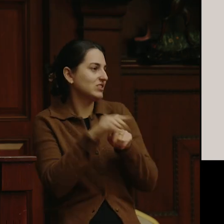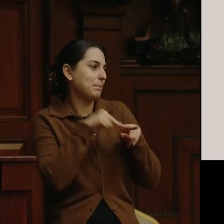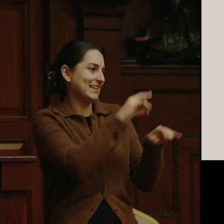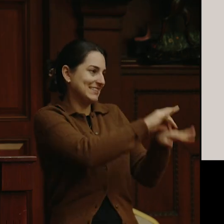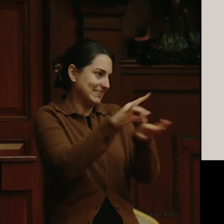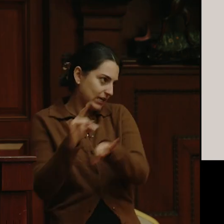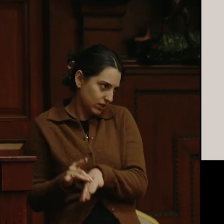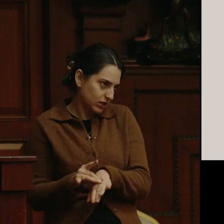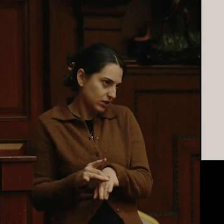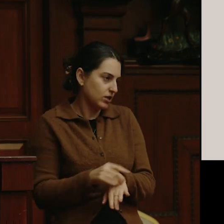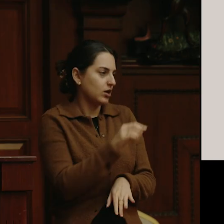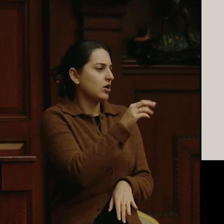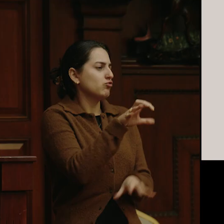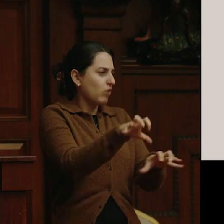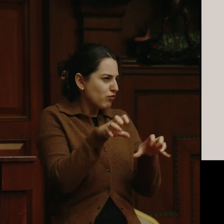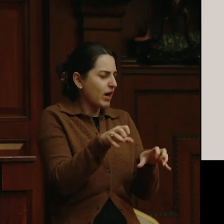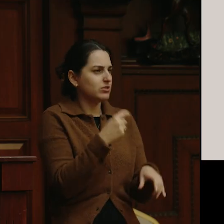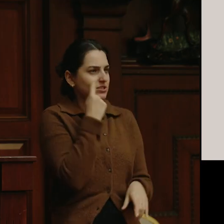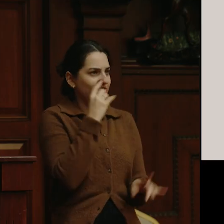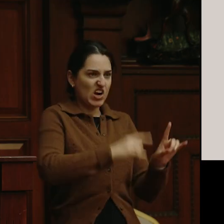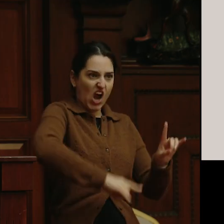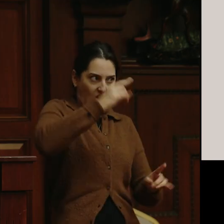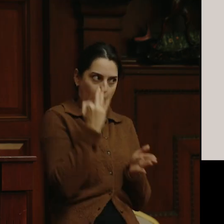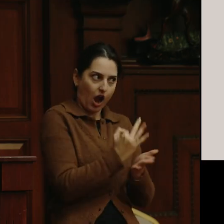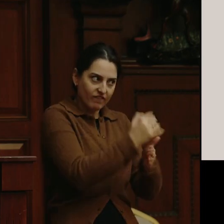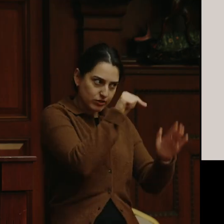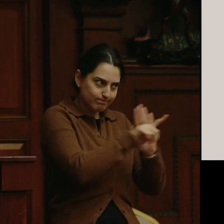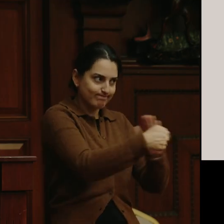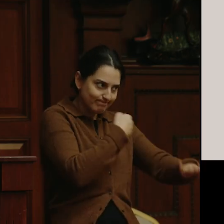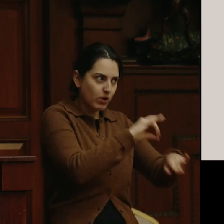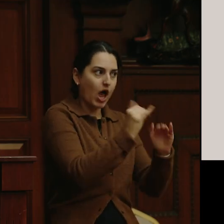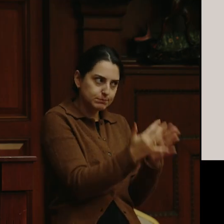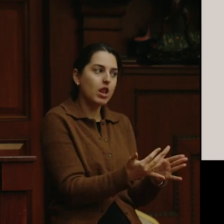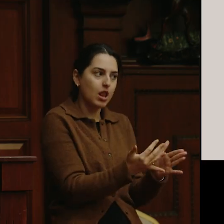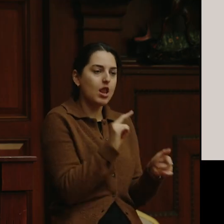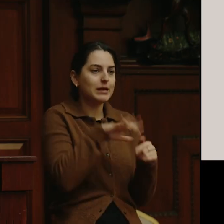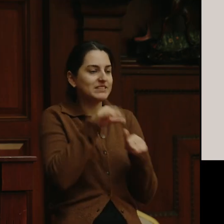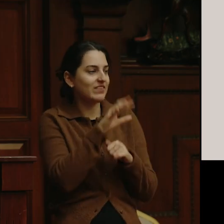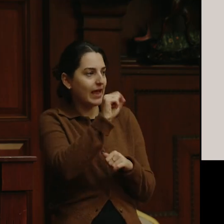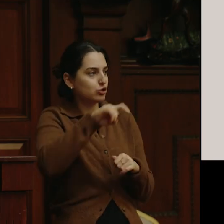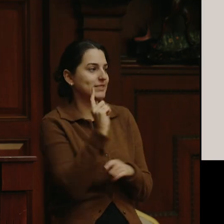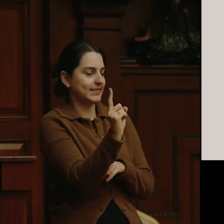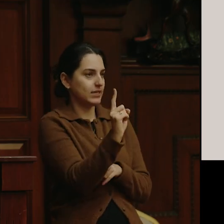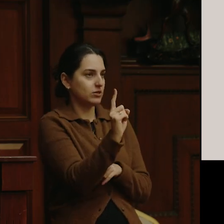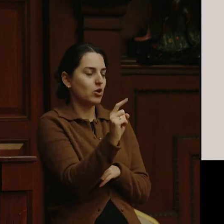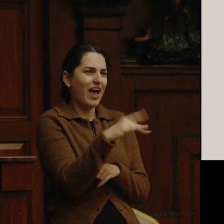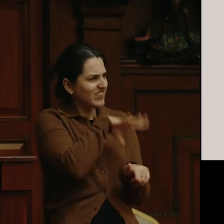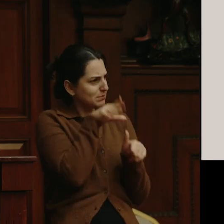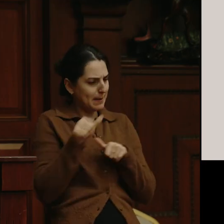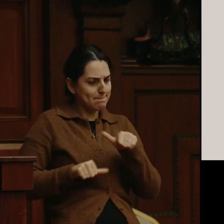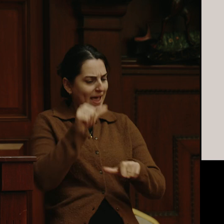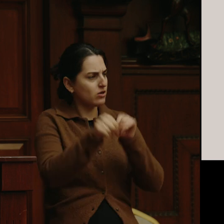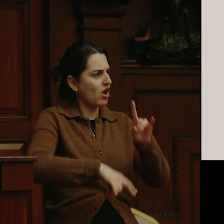diseases. Rheumatoid arthritis has had a high frequency of admissions, and particularly with Sjögren's, a unique pattern with